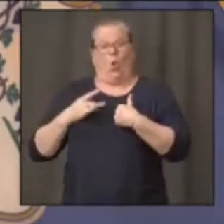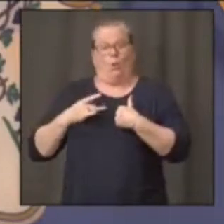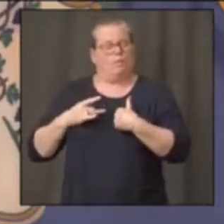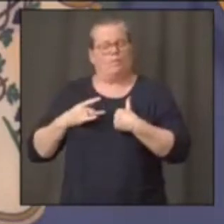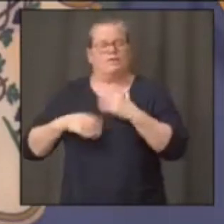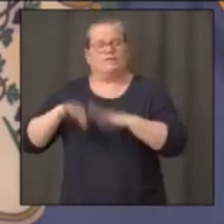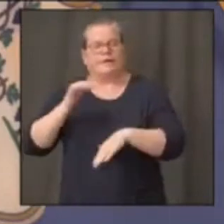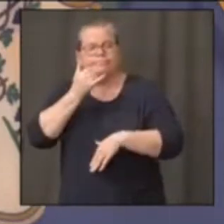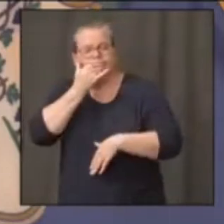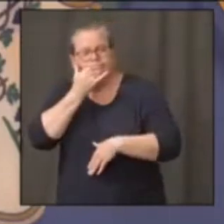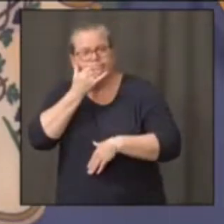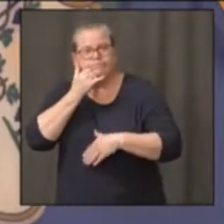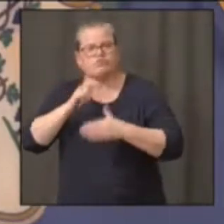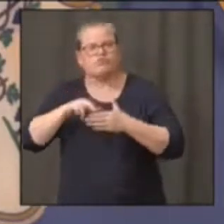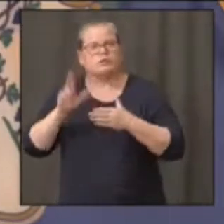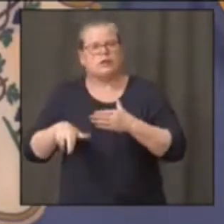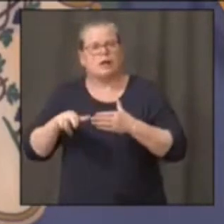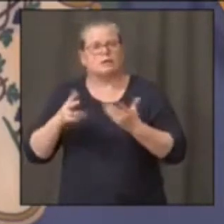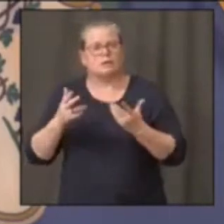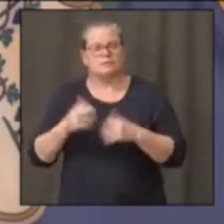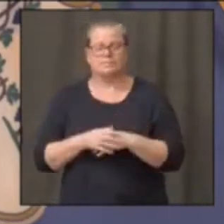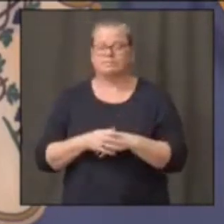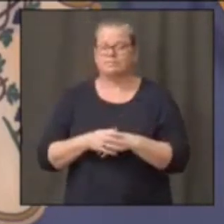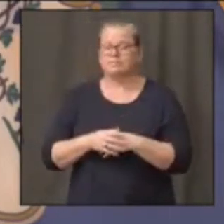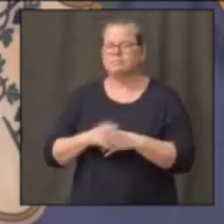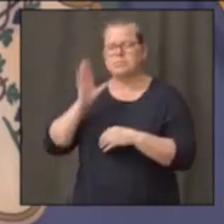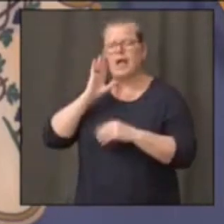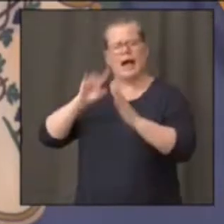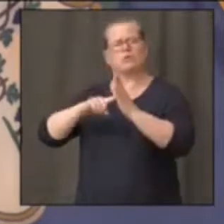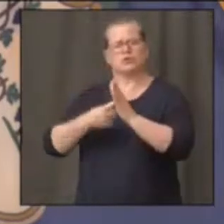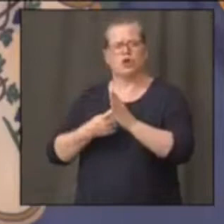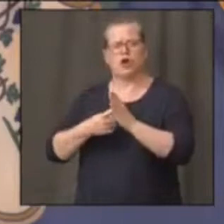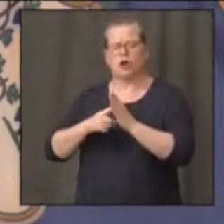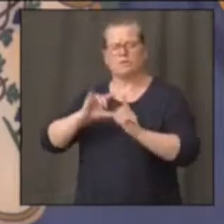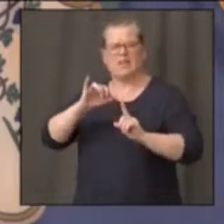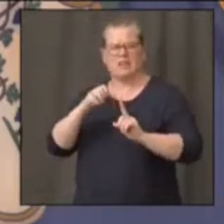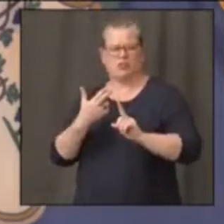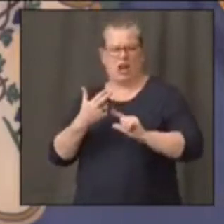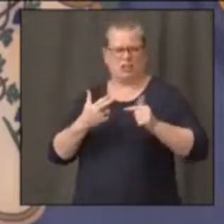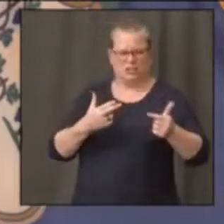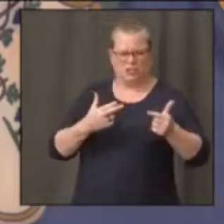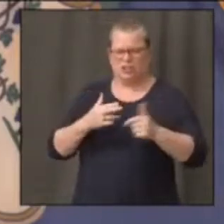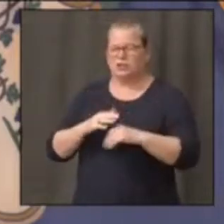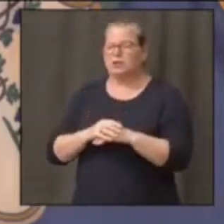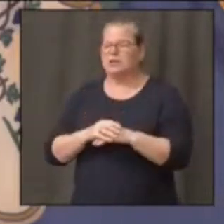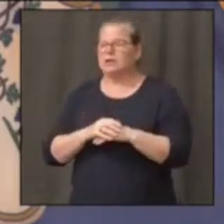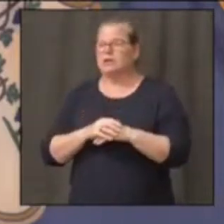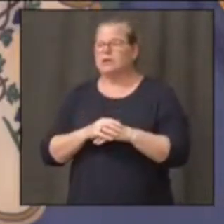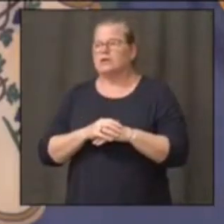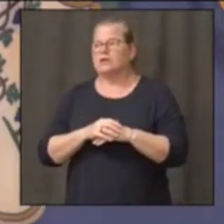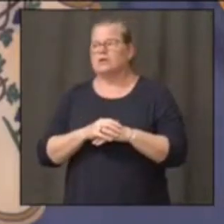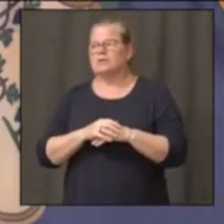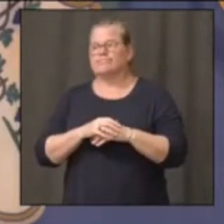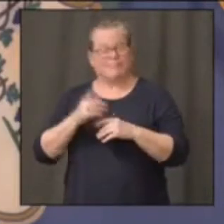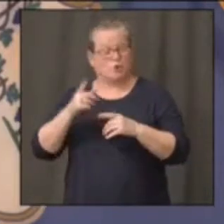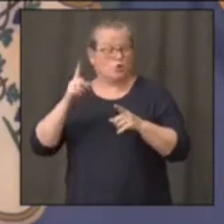news for us is we caught it. We had people take a second test. We're able to find those false negatives, I think they were, and